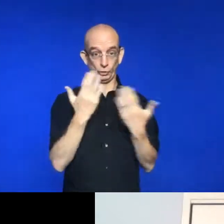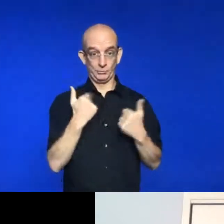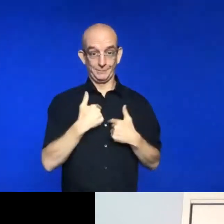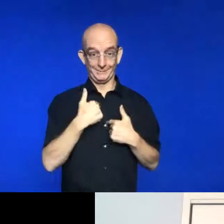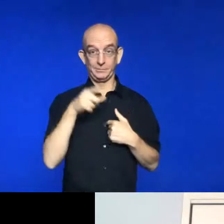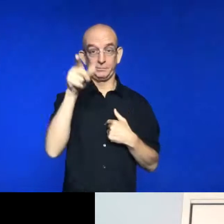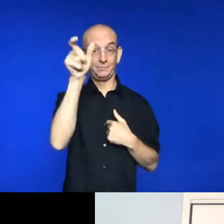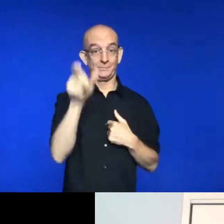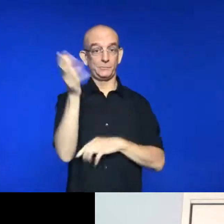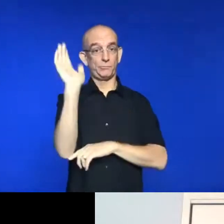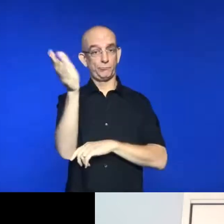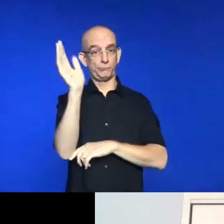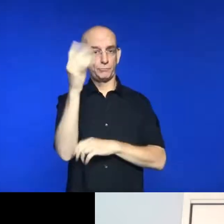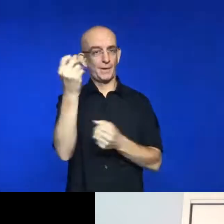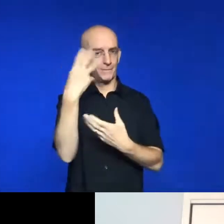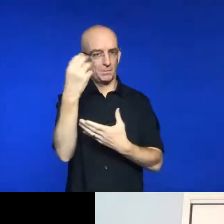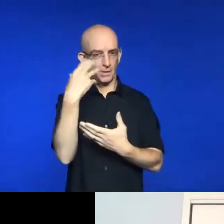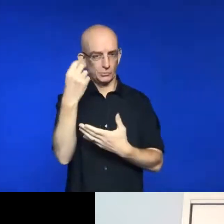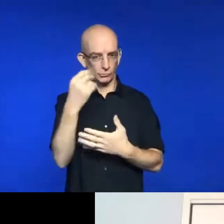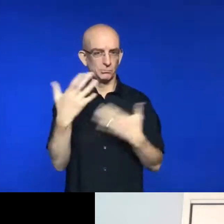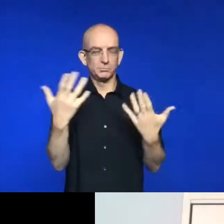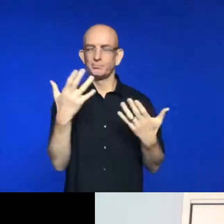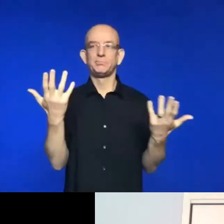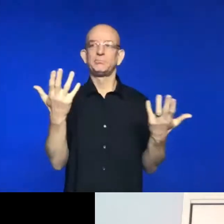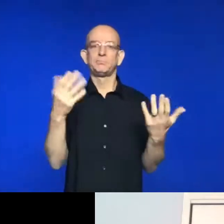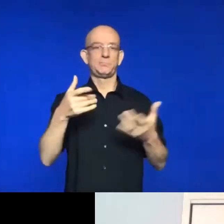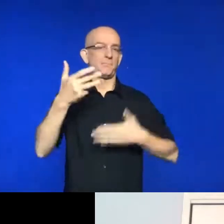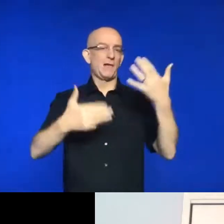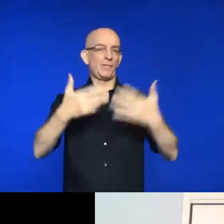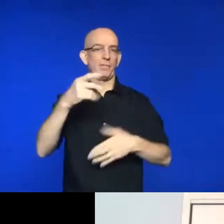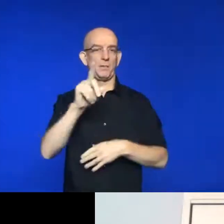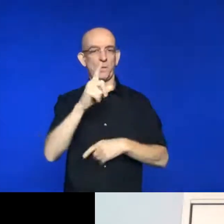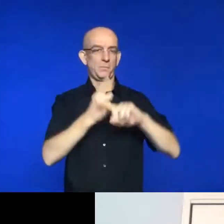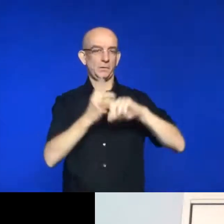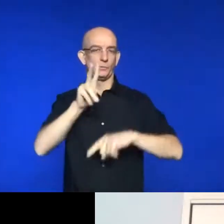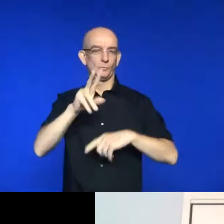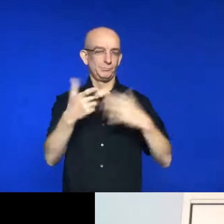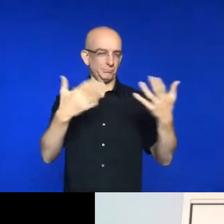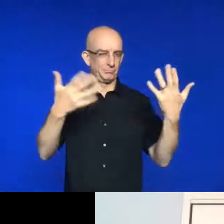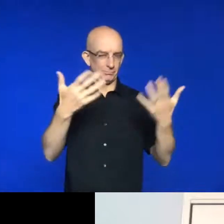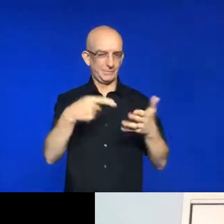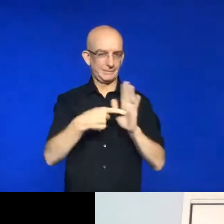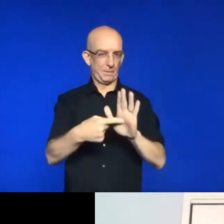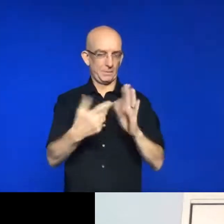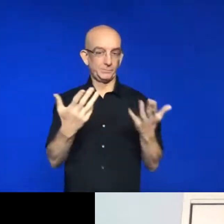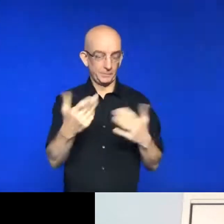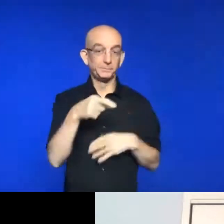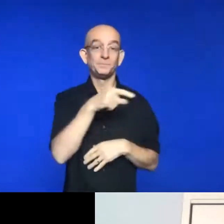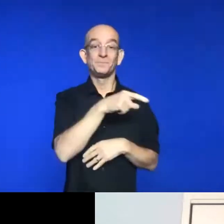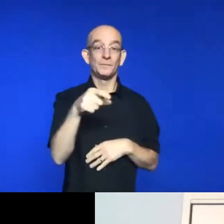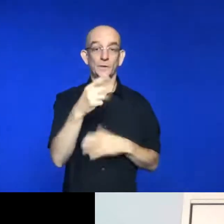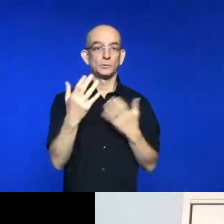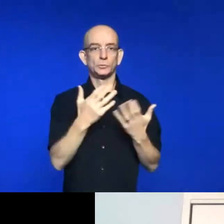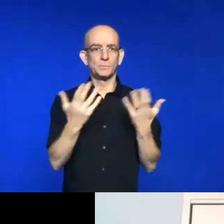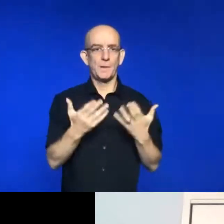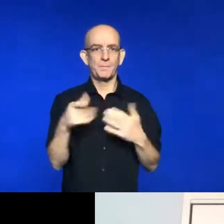it, watch the teacher demonstrate something, and receive something in writing that will allow them to process it the way that they want. For